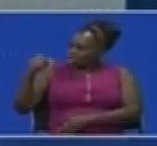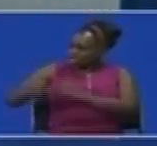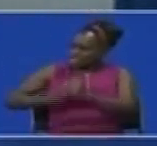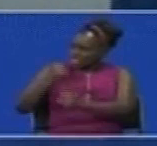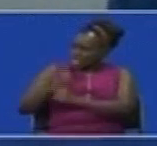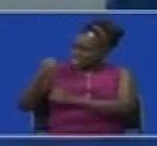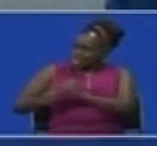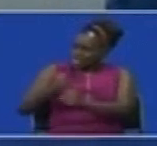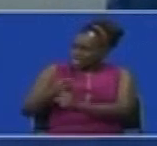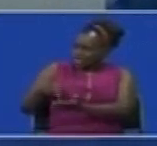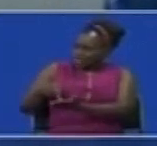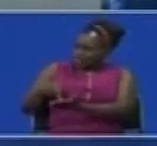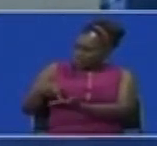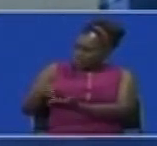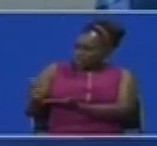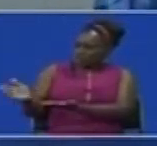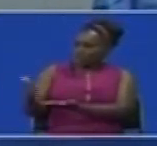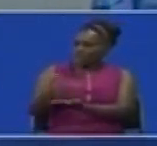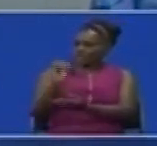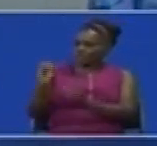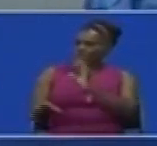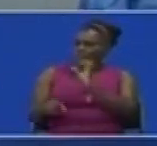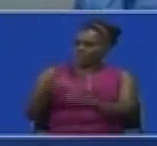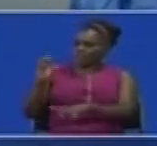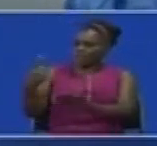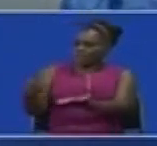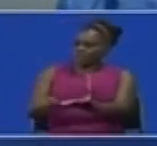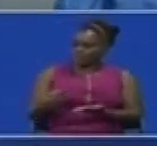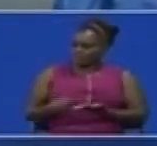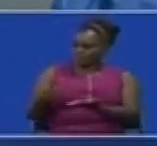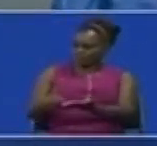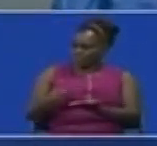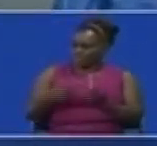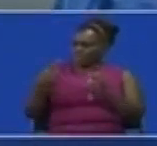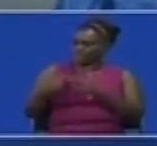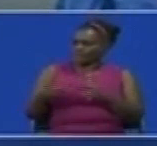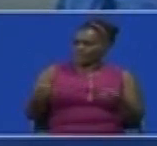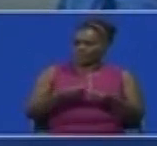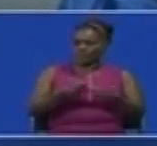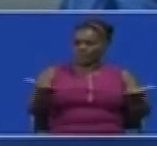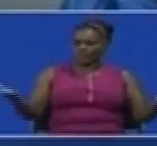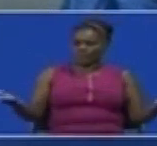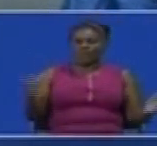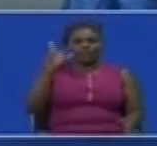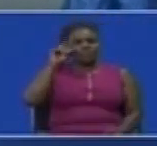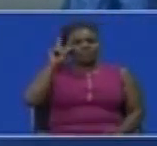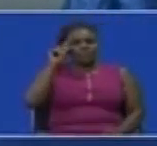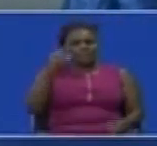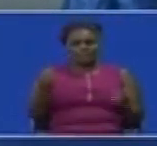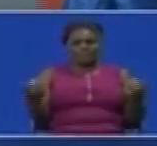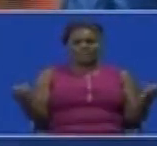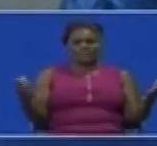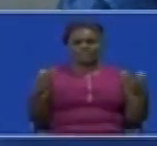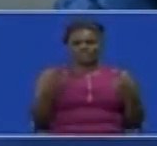able to collect garbage in the city of Mombasa. And that is the discussion that, of course, has started to circulate here in Mombasa, and many are talking about